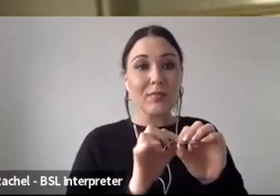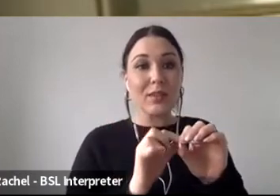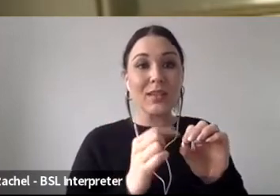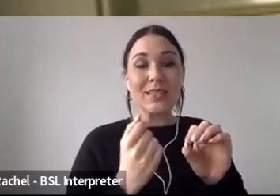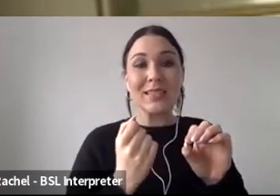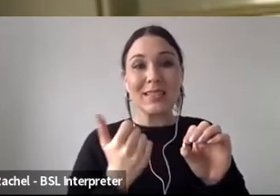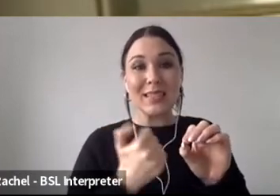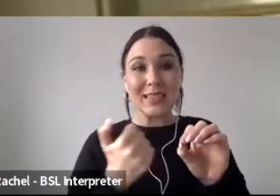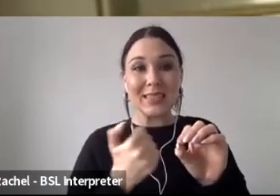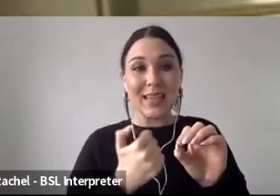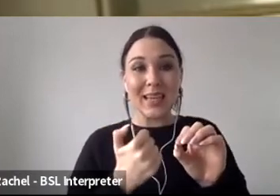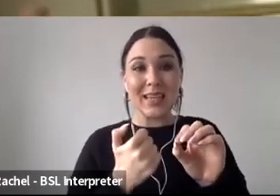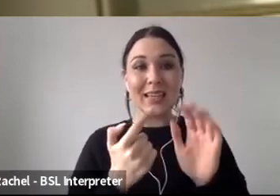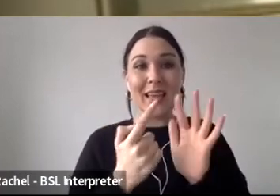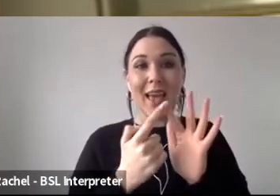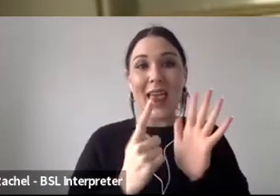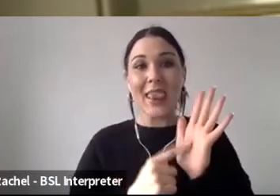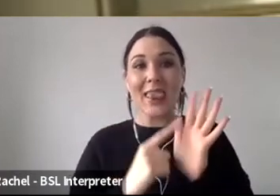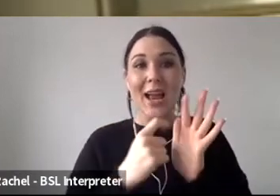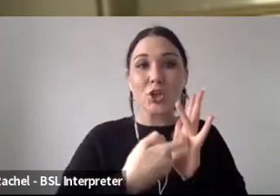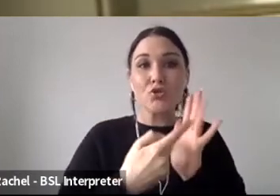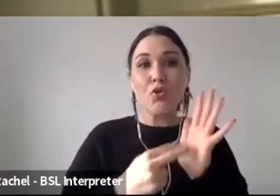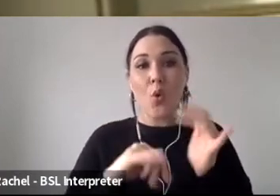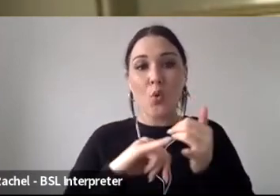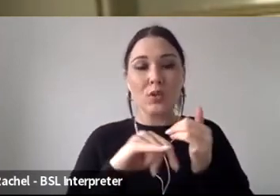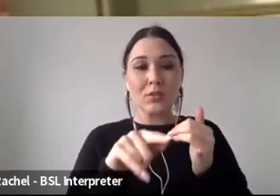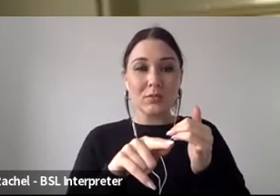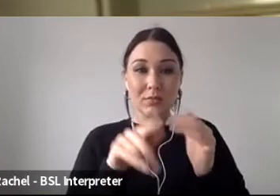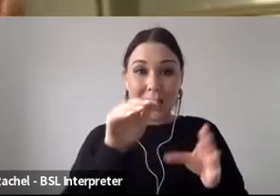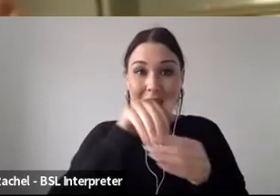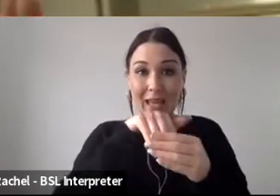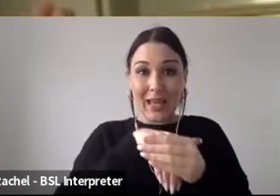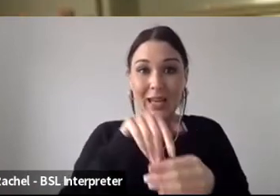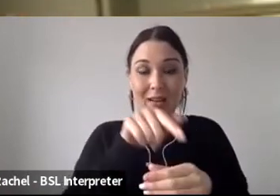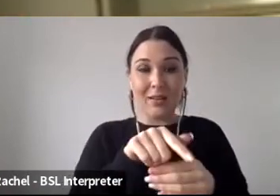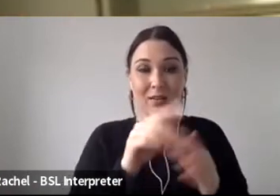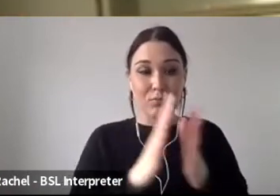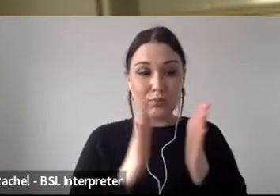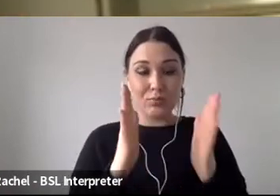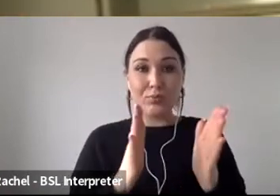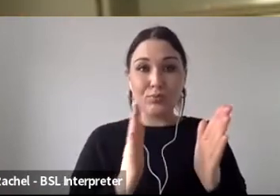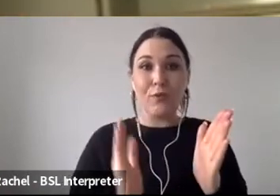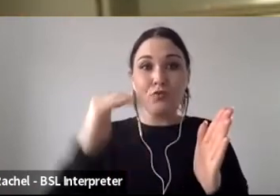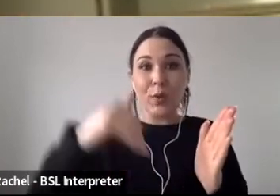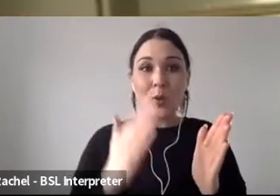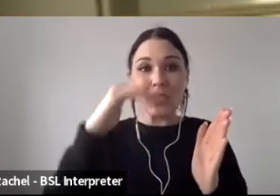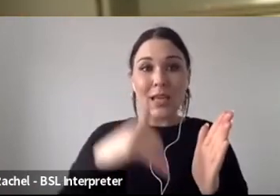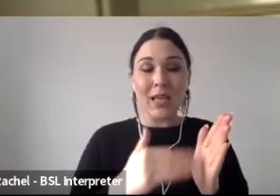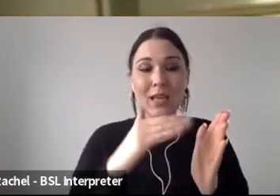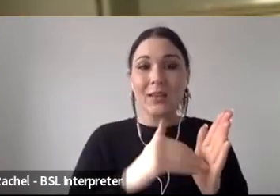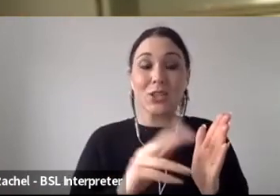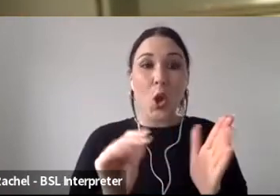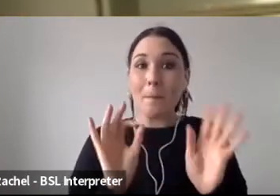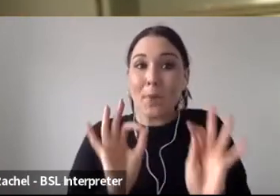electrodes. So each electrode contains a block of frequency. It's not